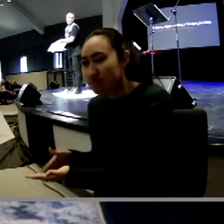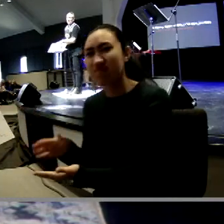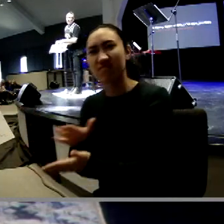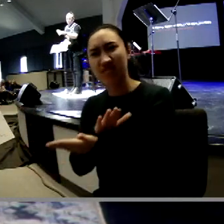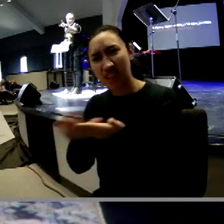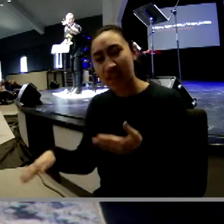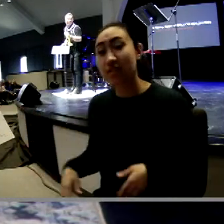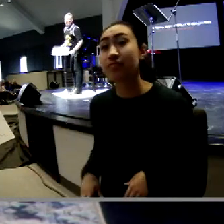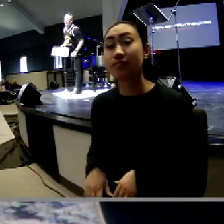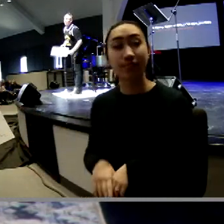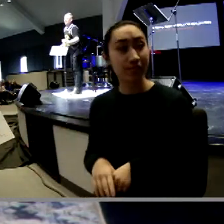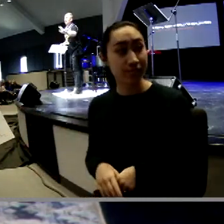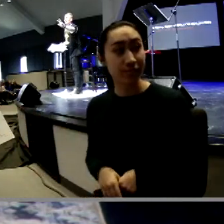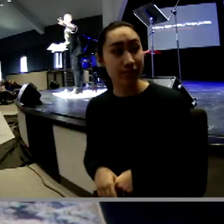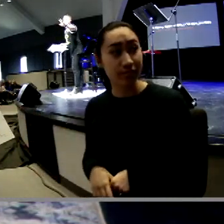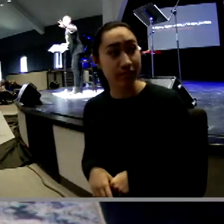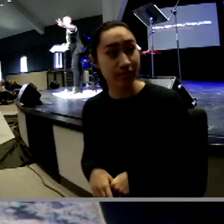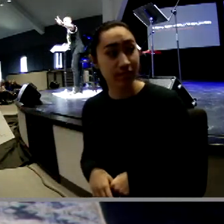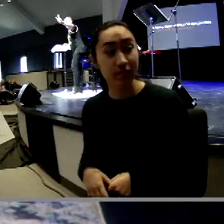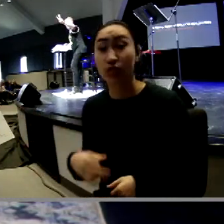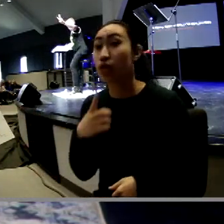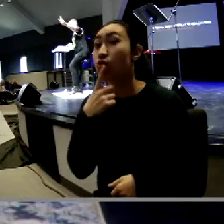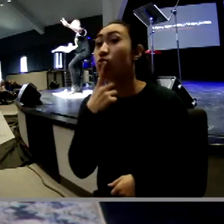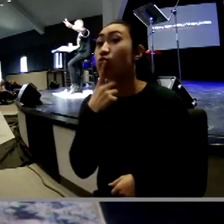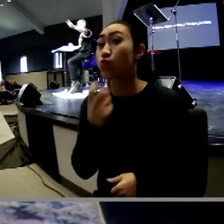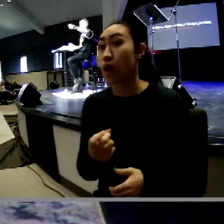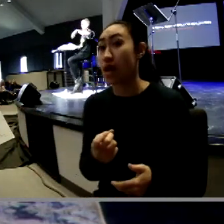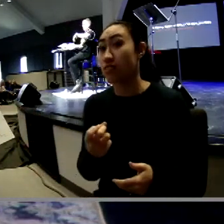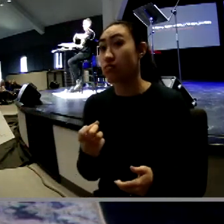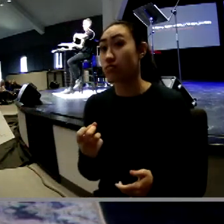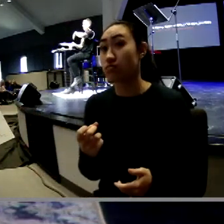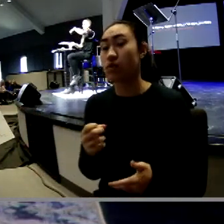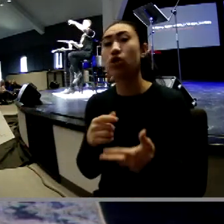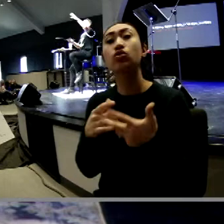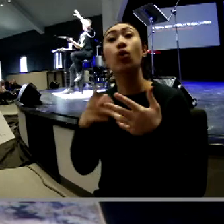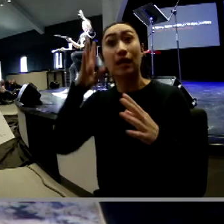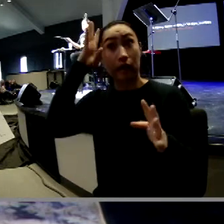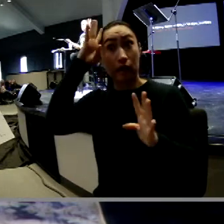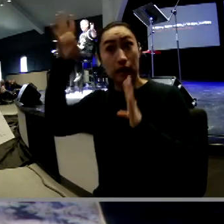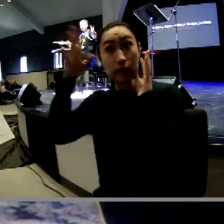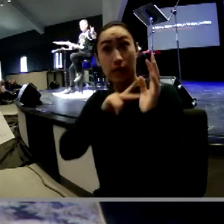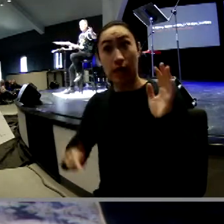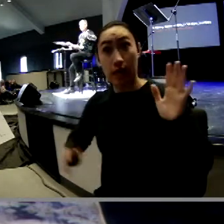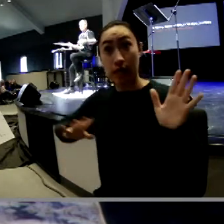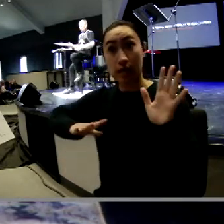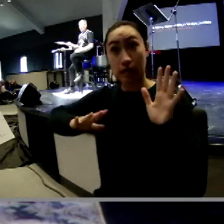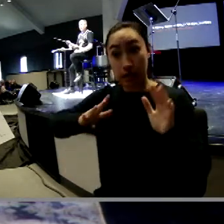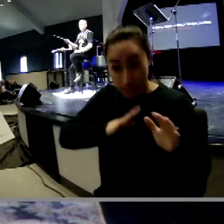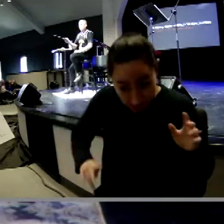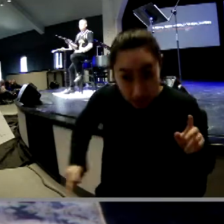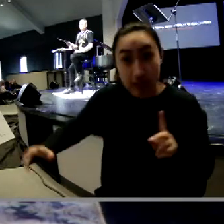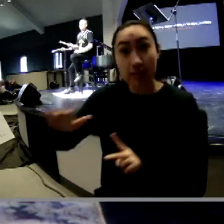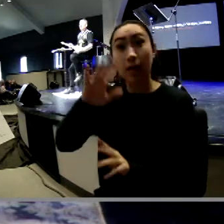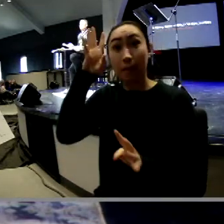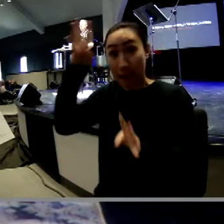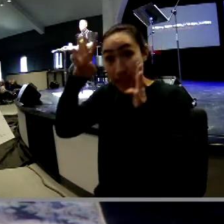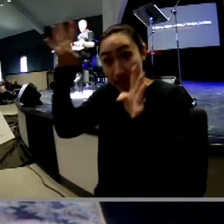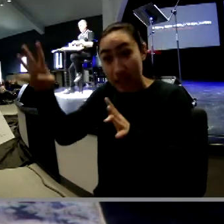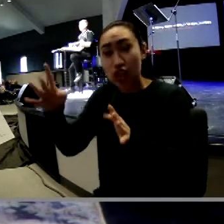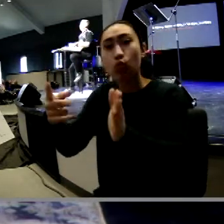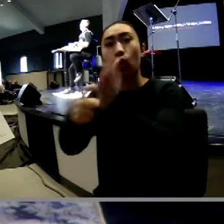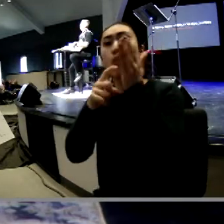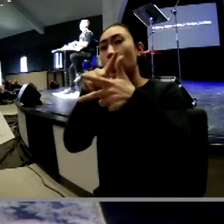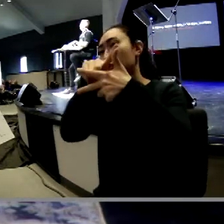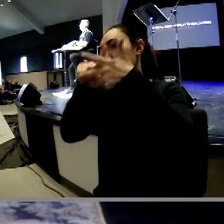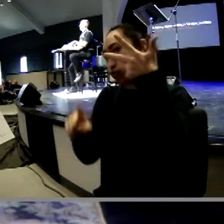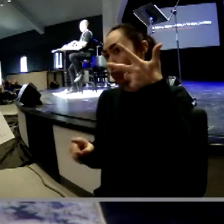red. If you're going to have a kingdom imagination, you're going to need three primary colors to see it. Okay, the first one is red, and